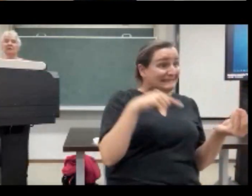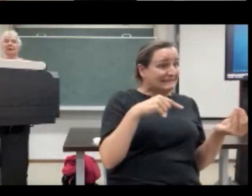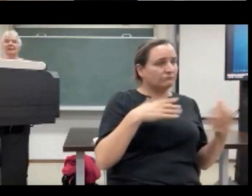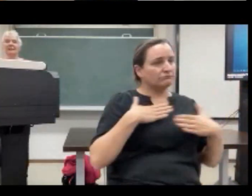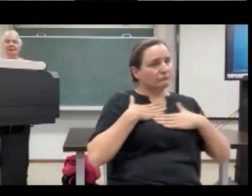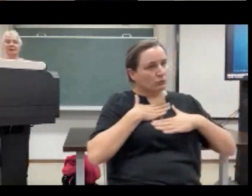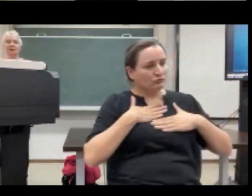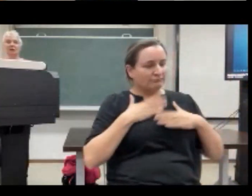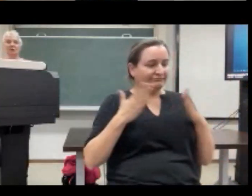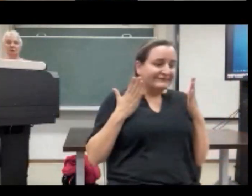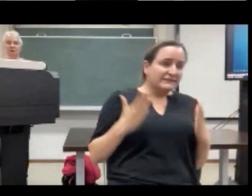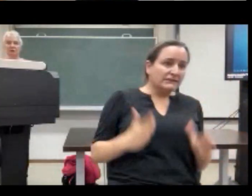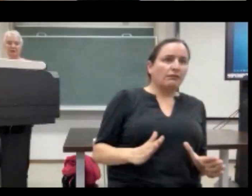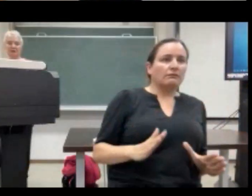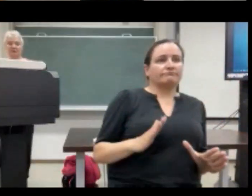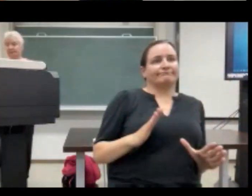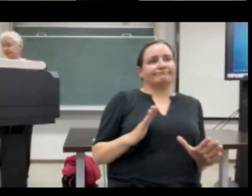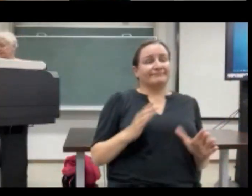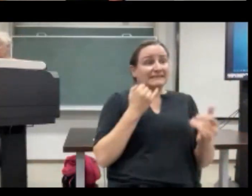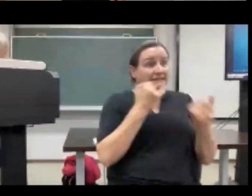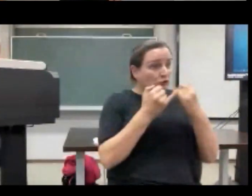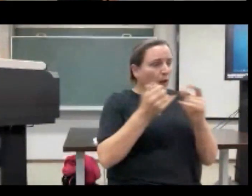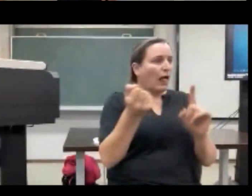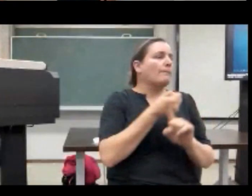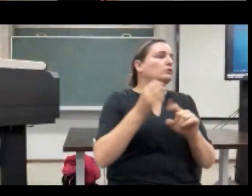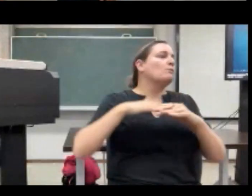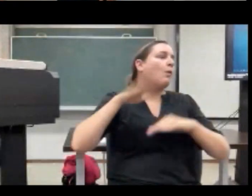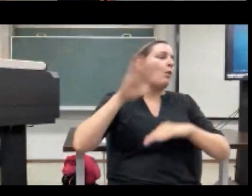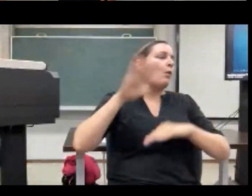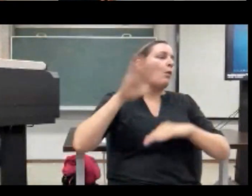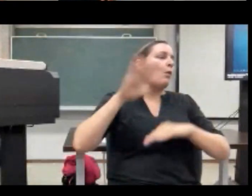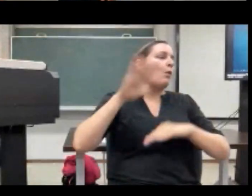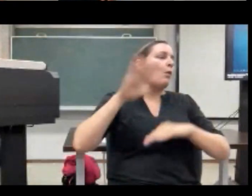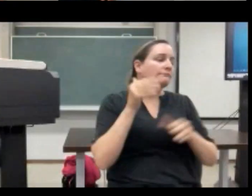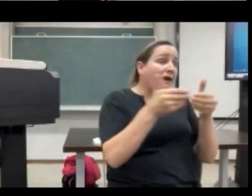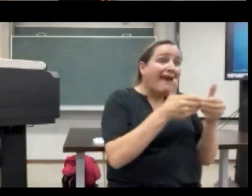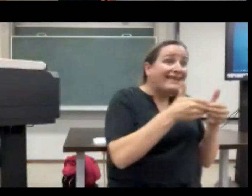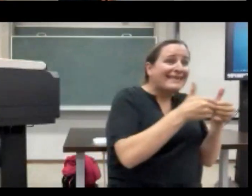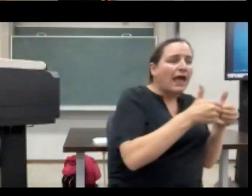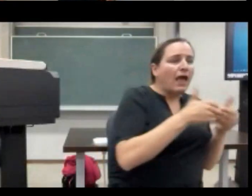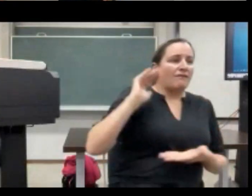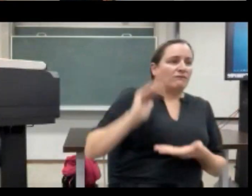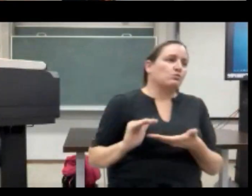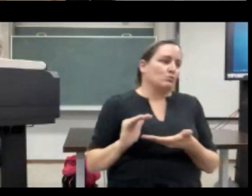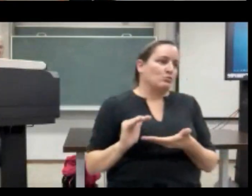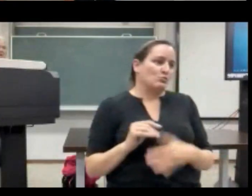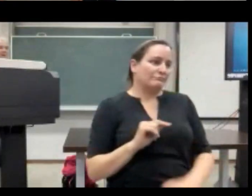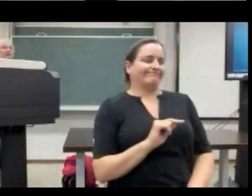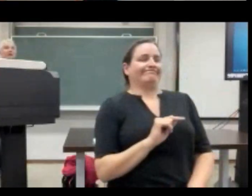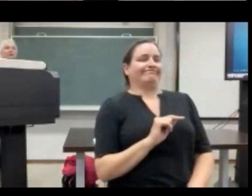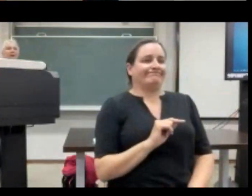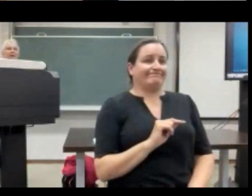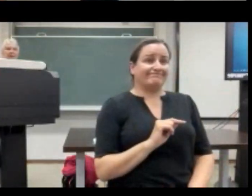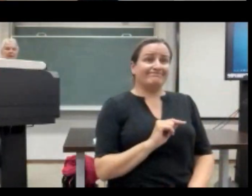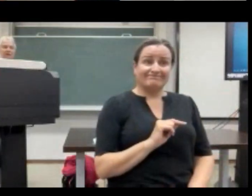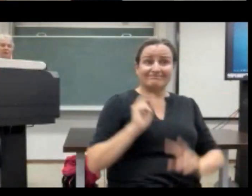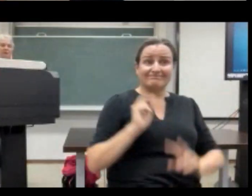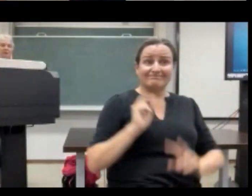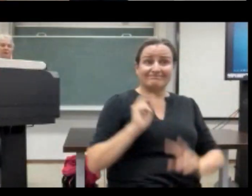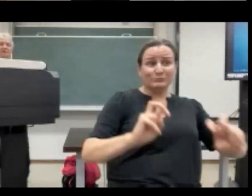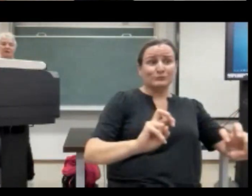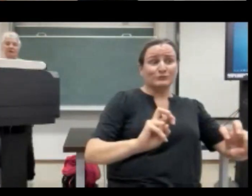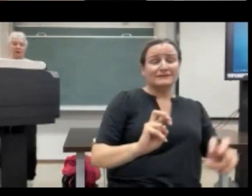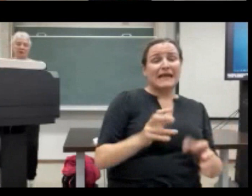emotional, physical, and sexual abuse. The figures are actually quite terrible. Study in the